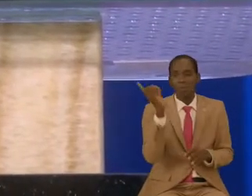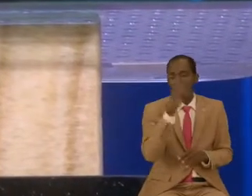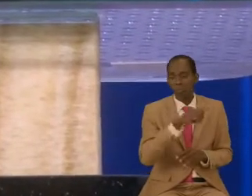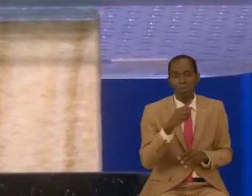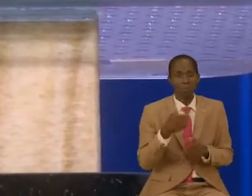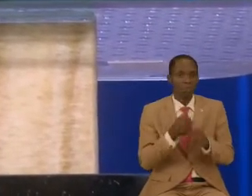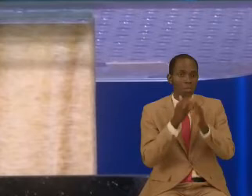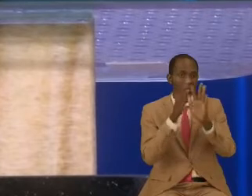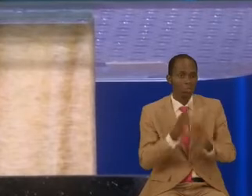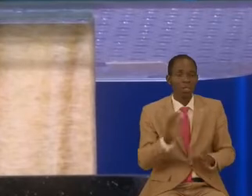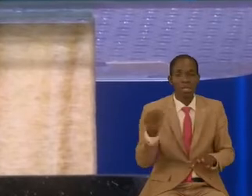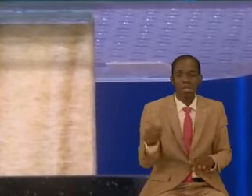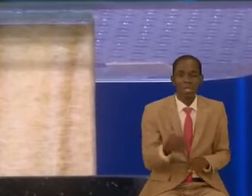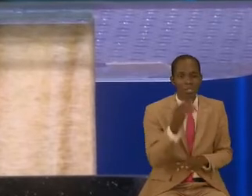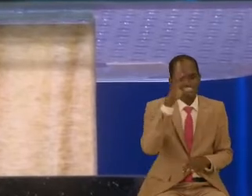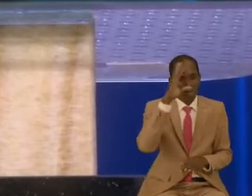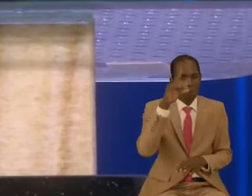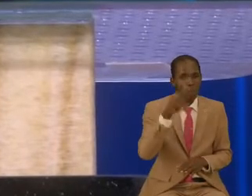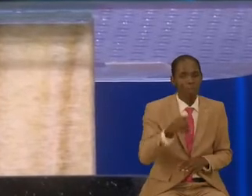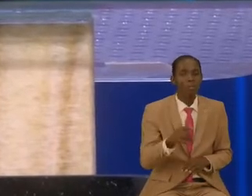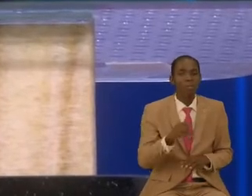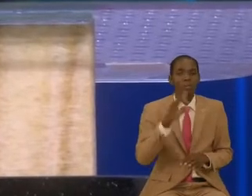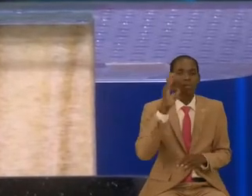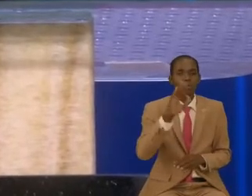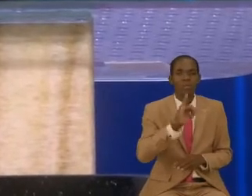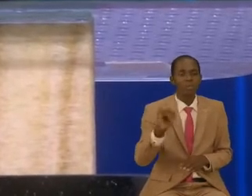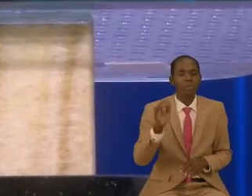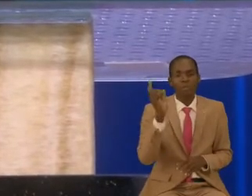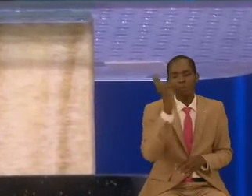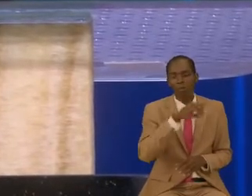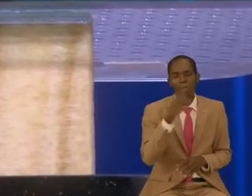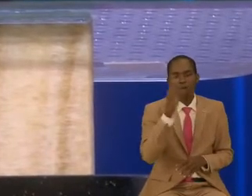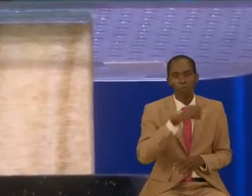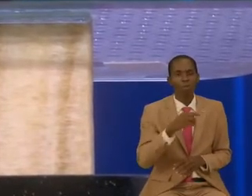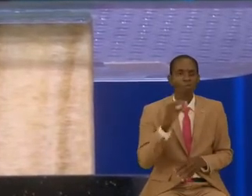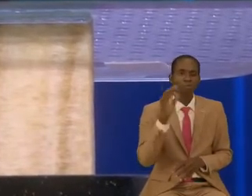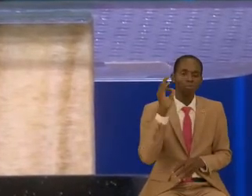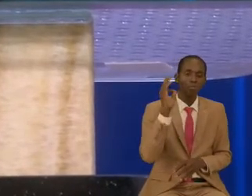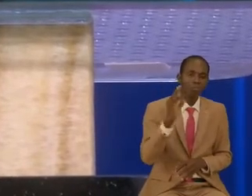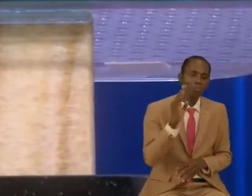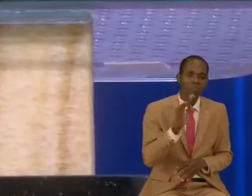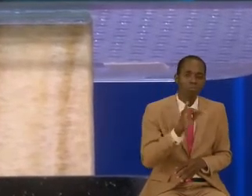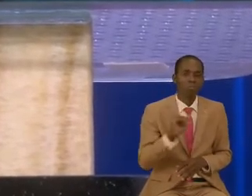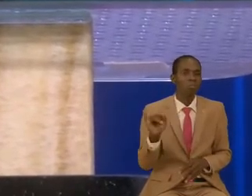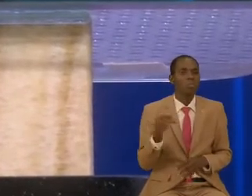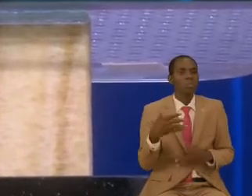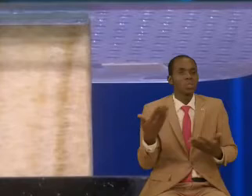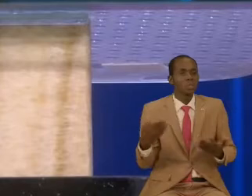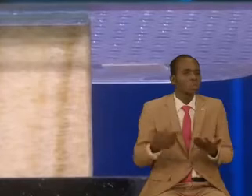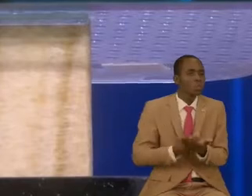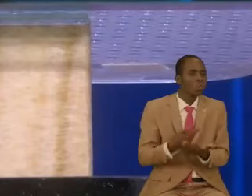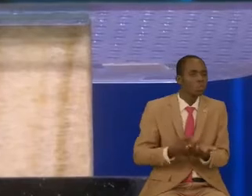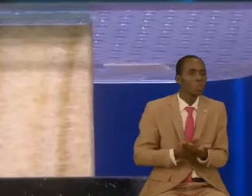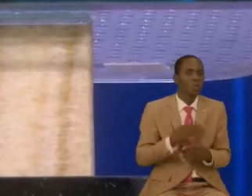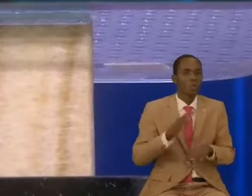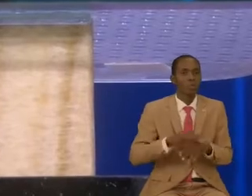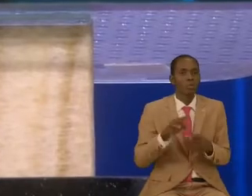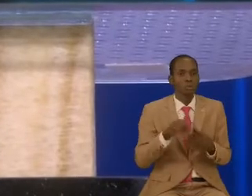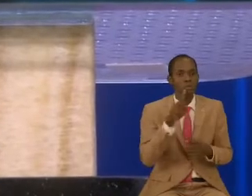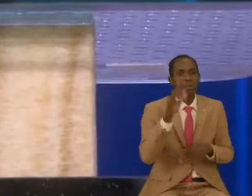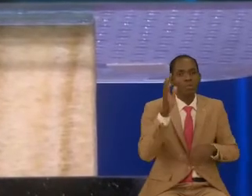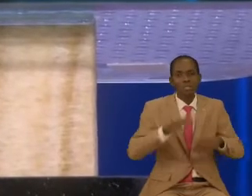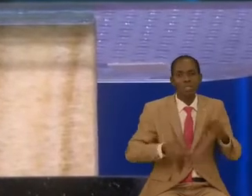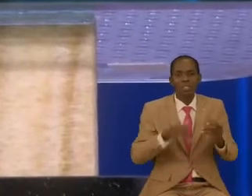any man preaching false doctrine, preach any other gospel unto you than that ye